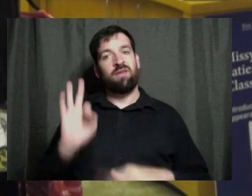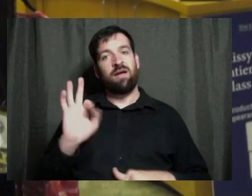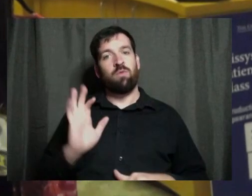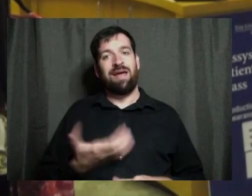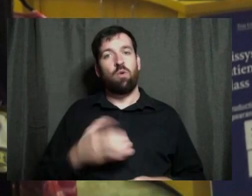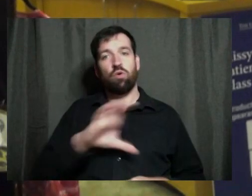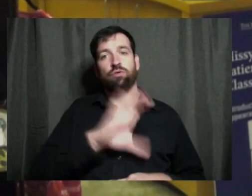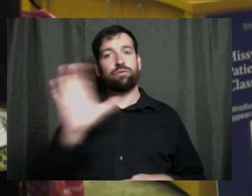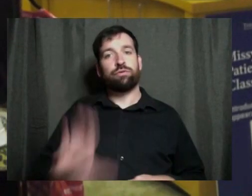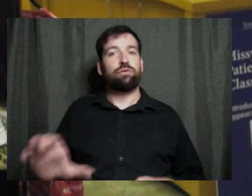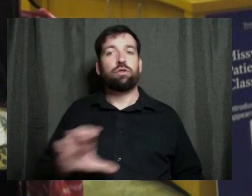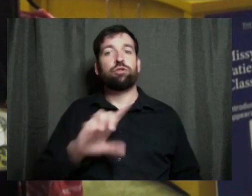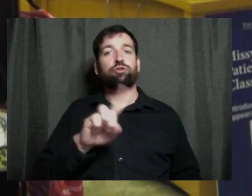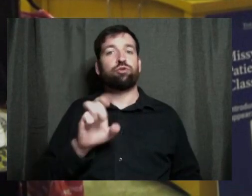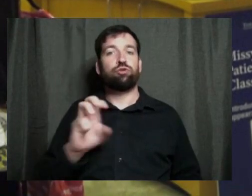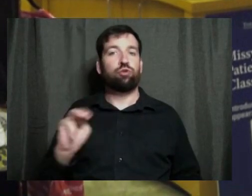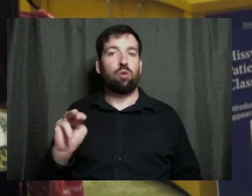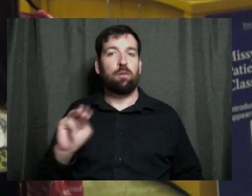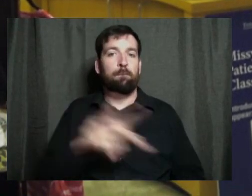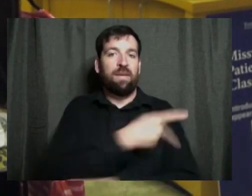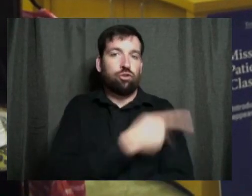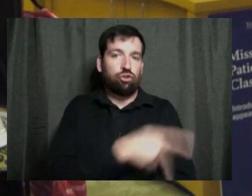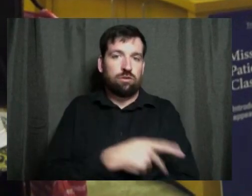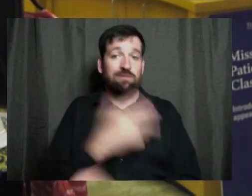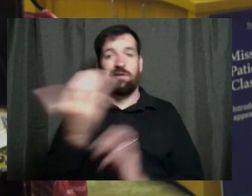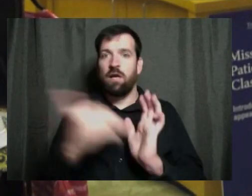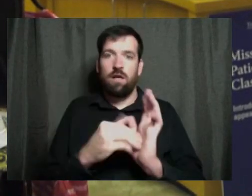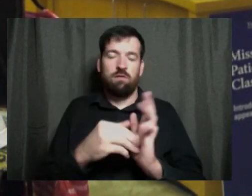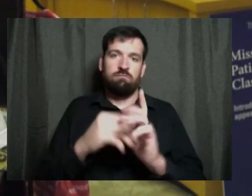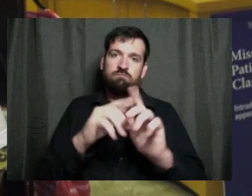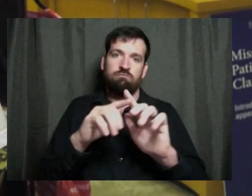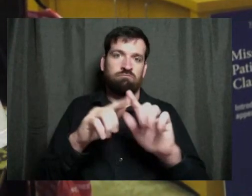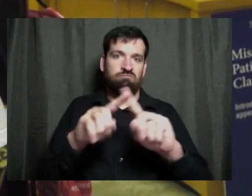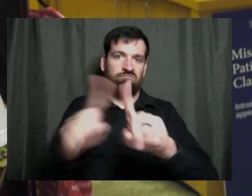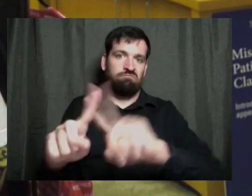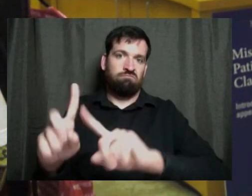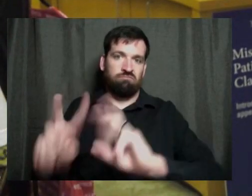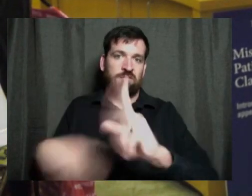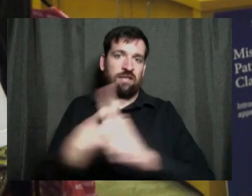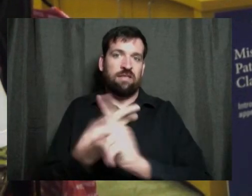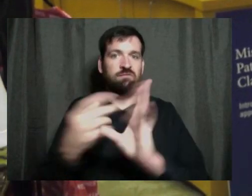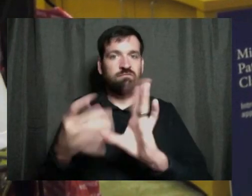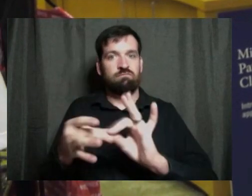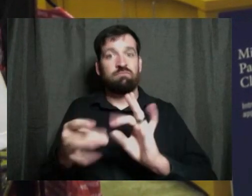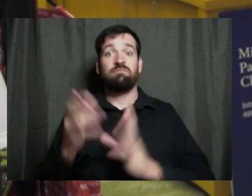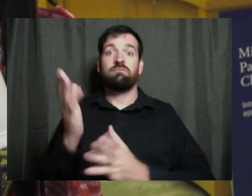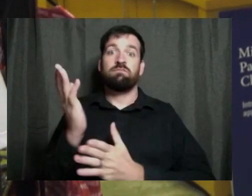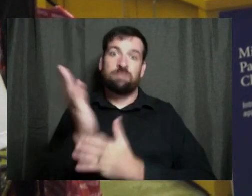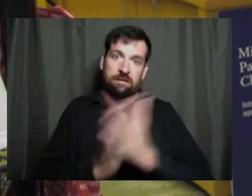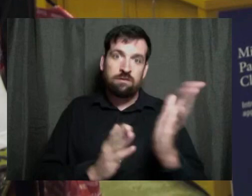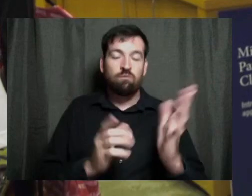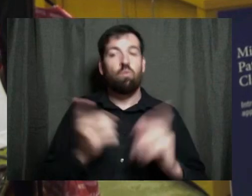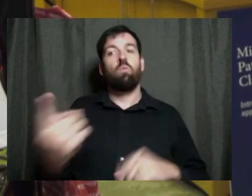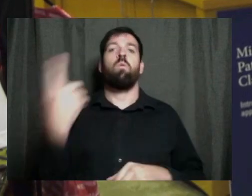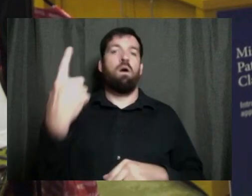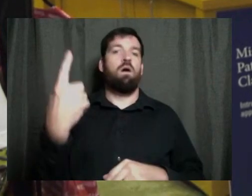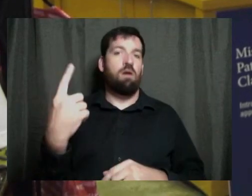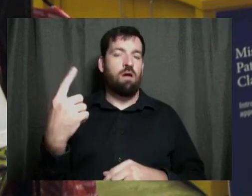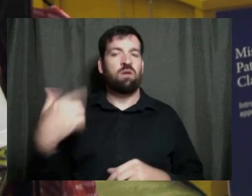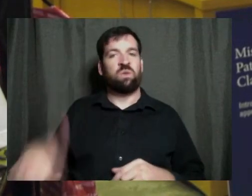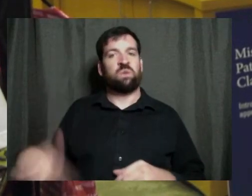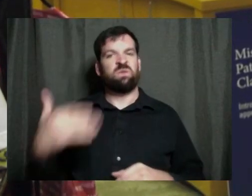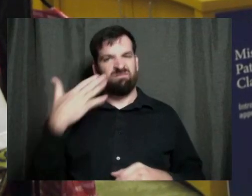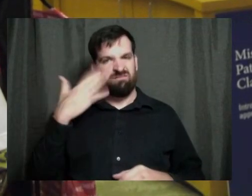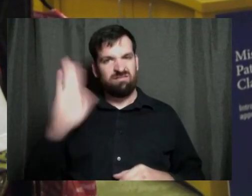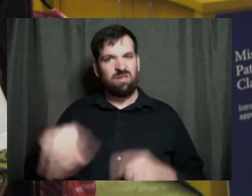are coming in. I get all kinds of remarks. One of them that really made me know that it was going to be a success was one